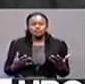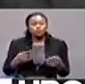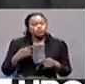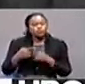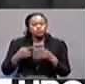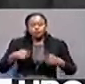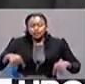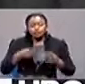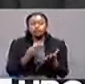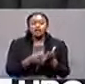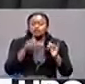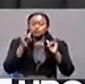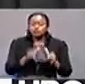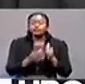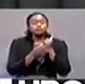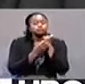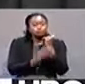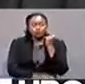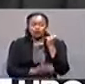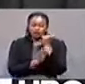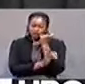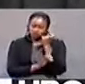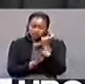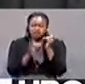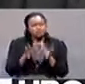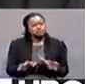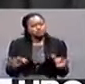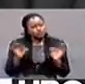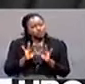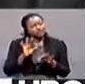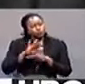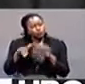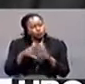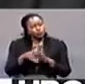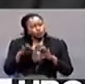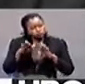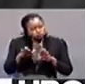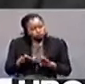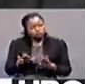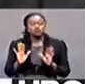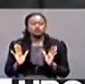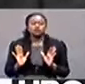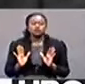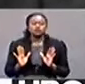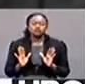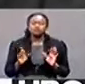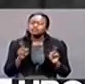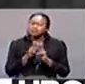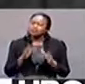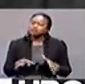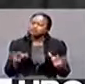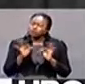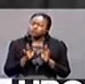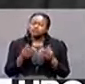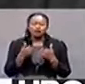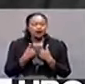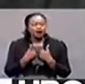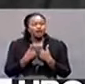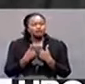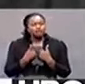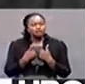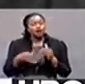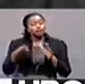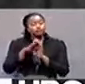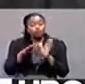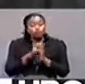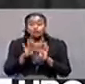countries. Let us settle down and come up with a conclusive